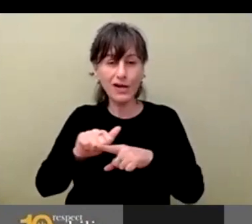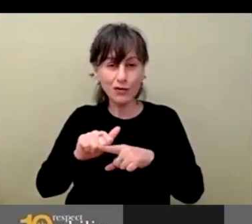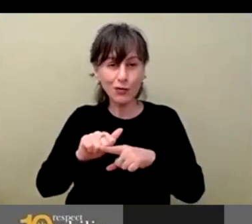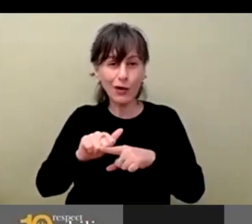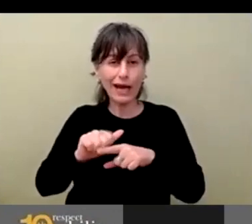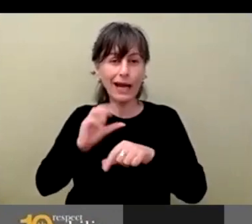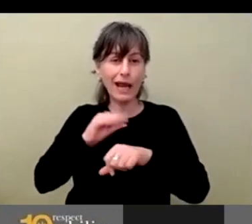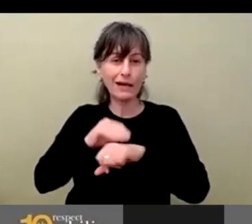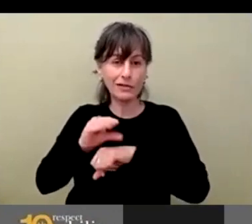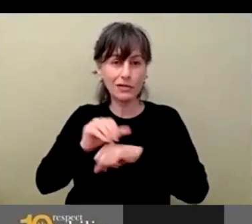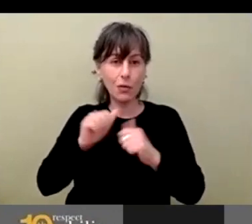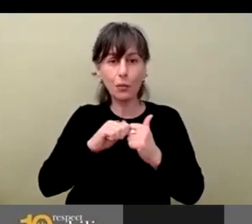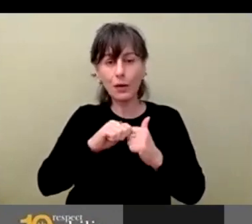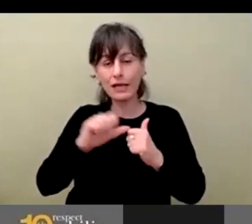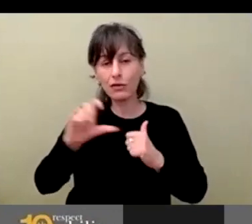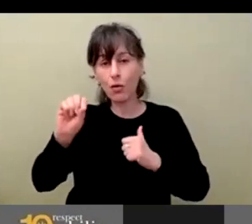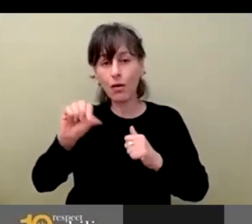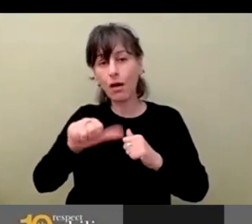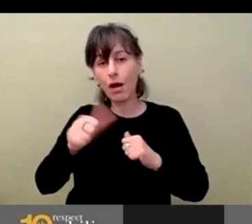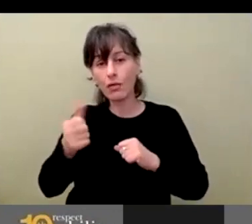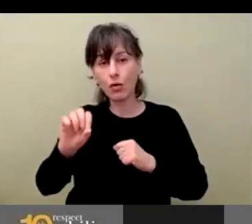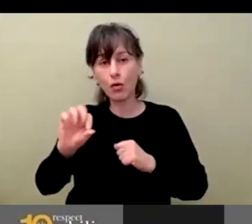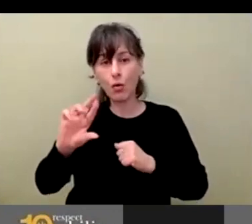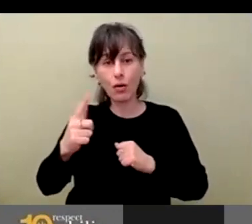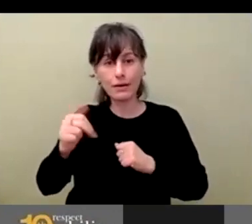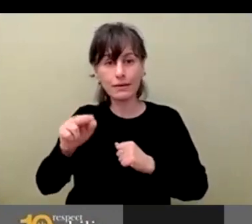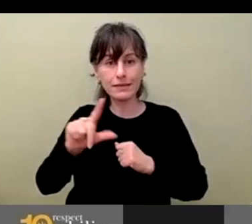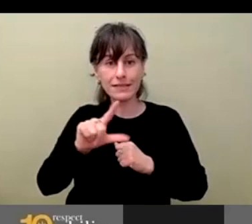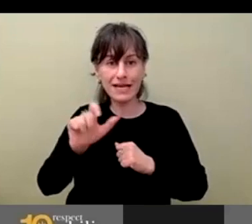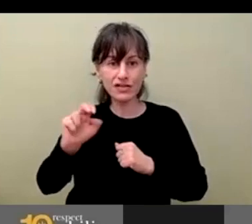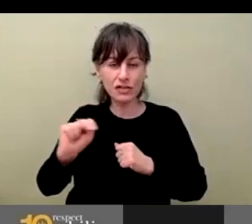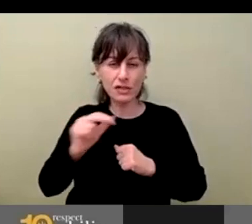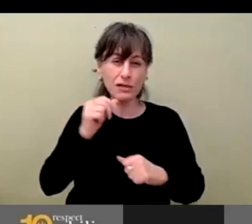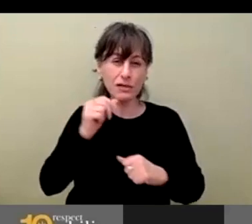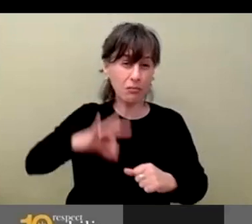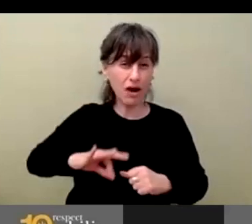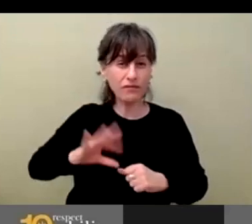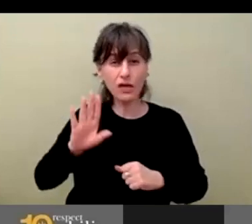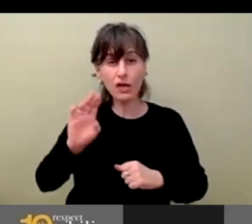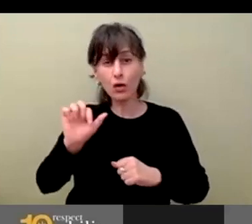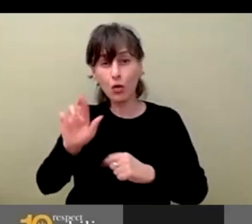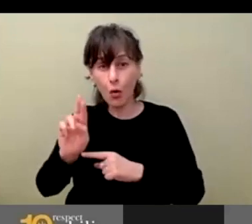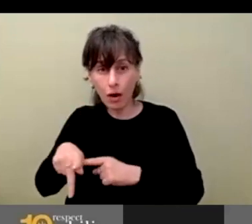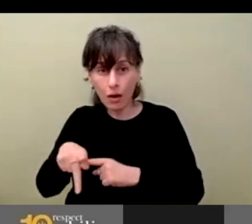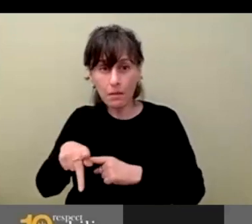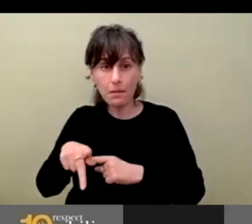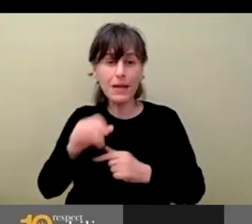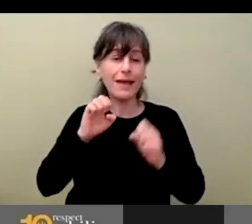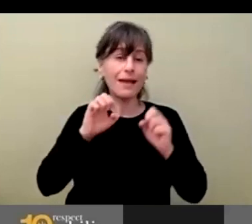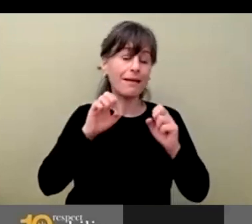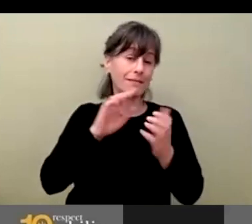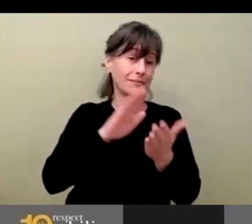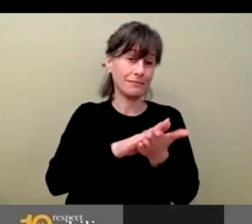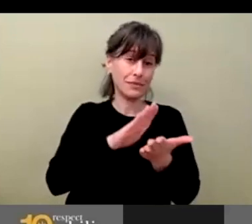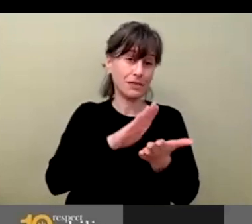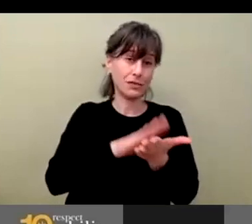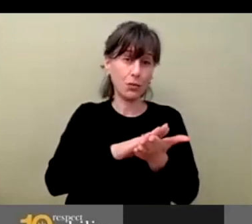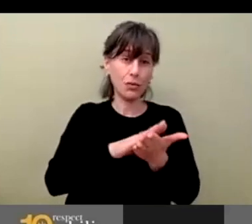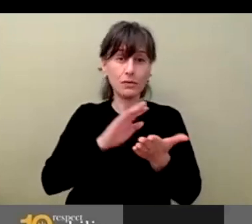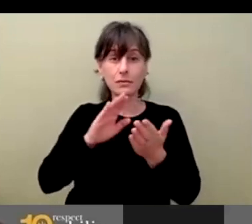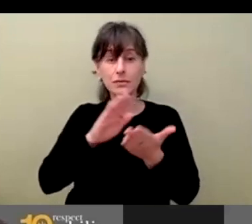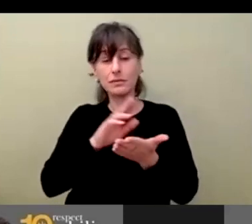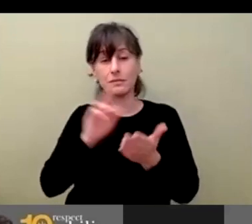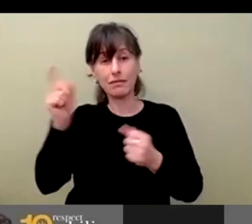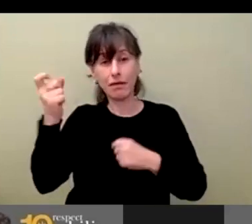consult with organizations. So you have nonprofits, corporations, educational institutions, government